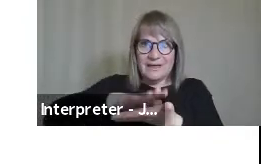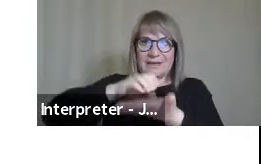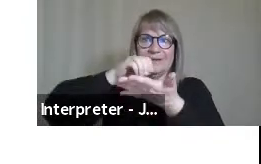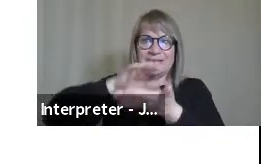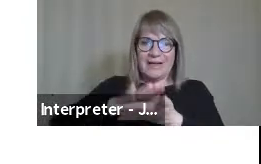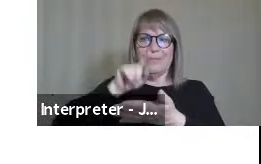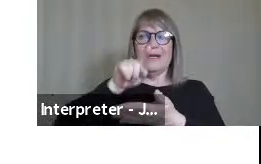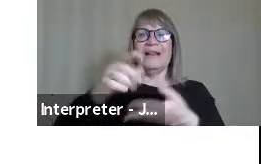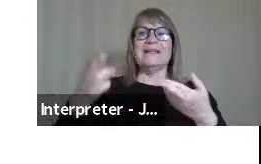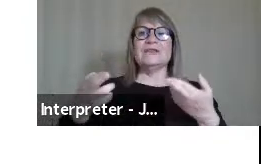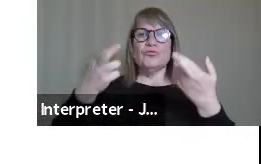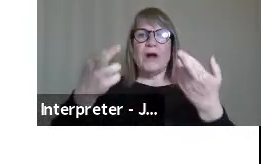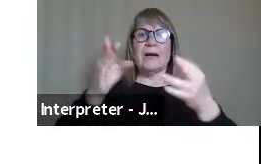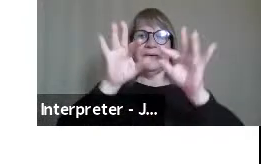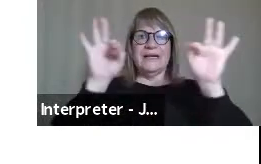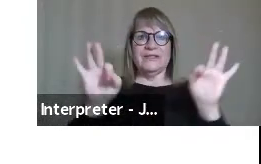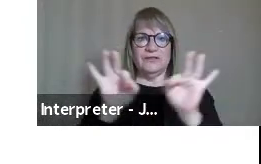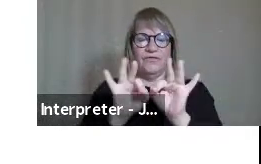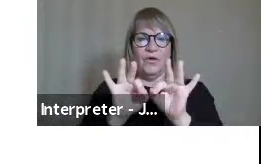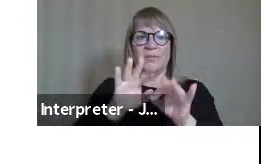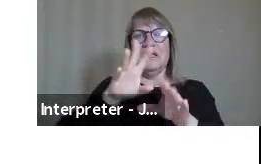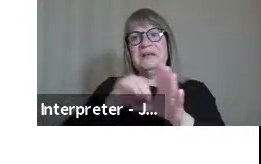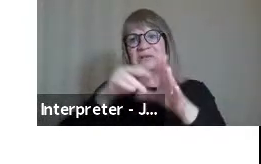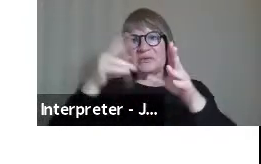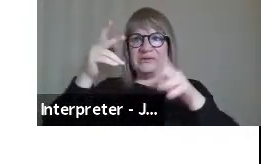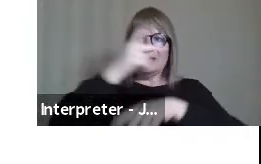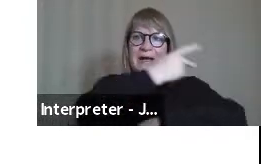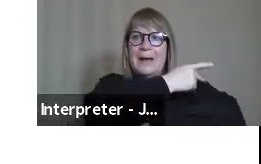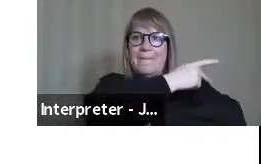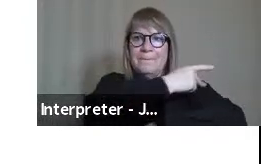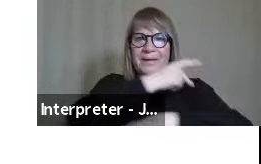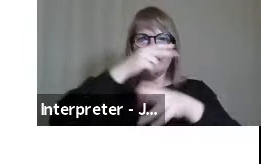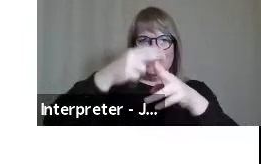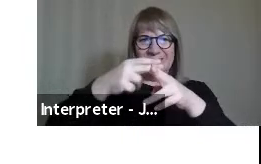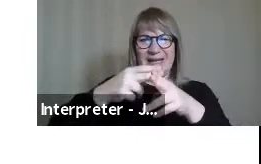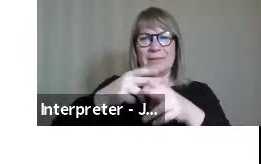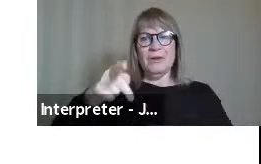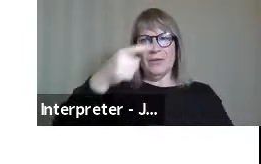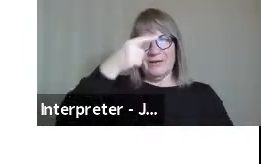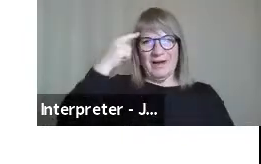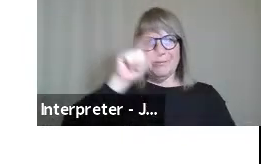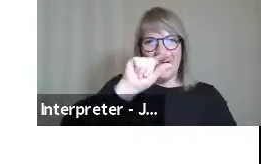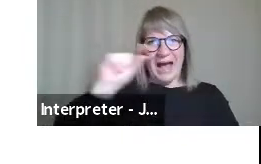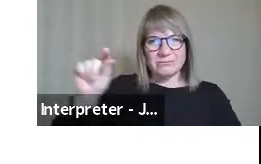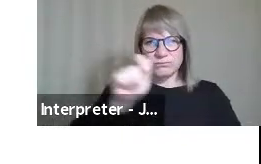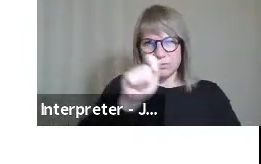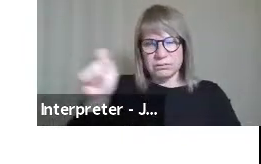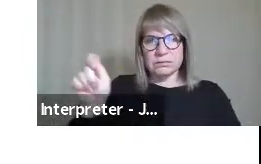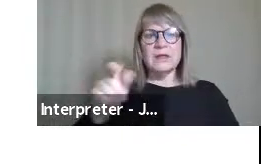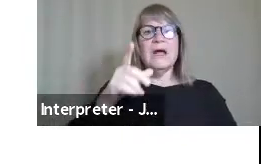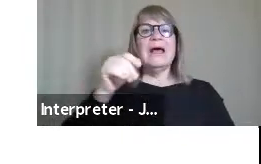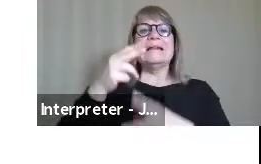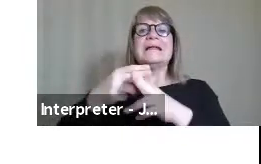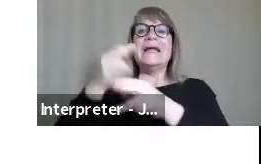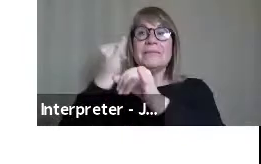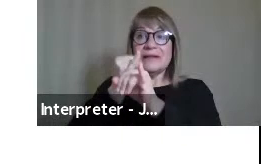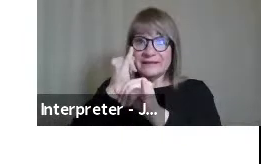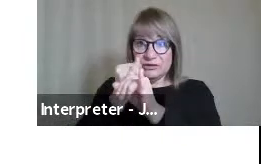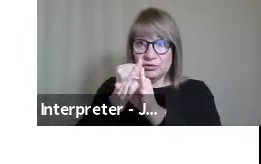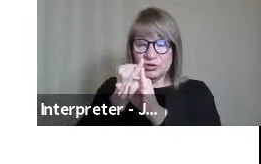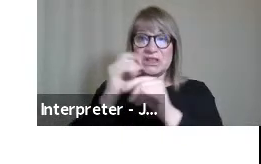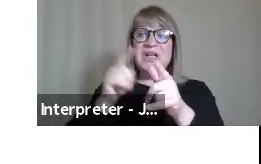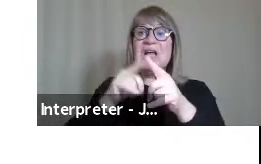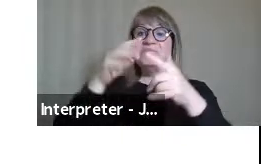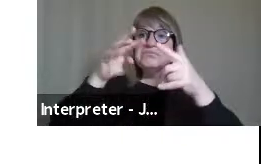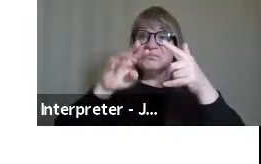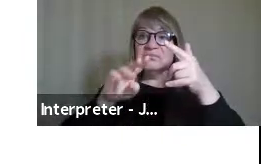form so it includes the patient's name which in this image is blocked out the institution and then it goes on to have a